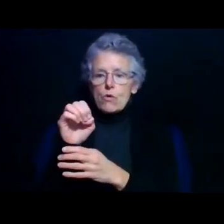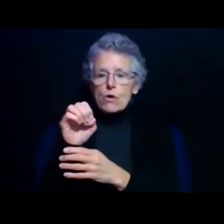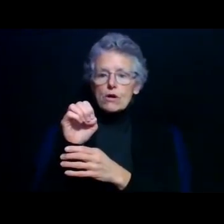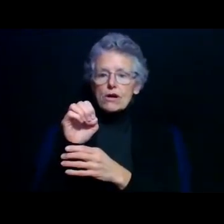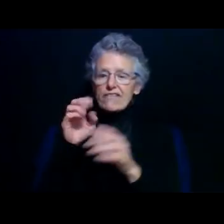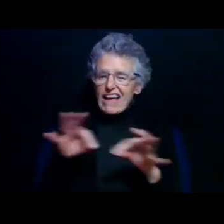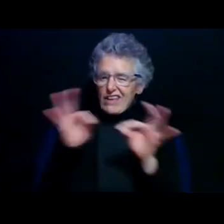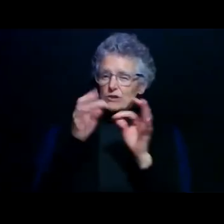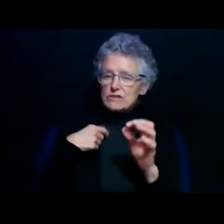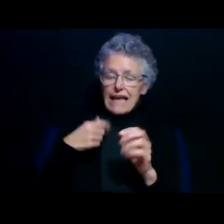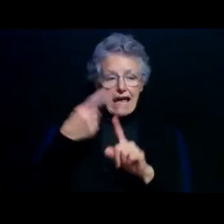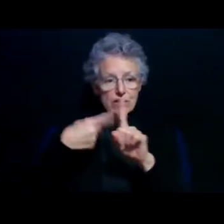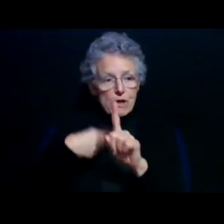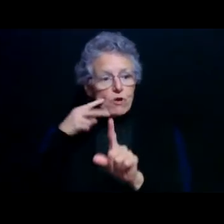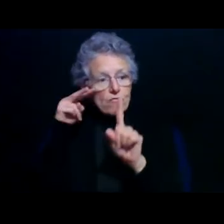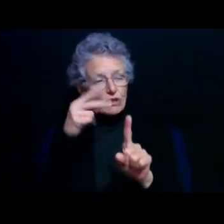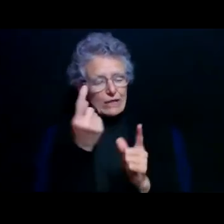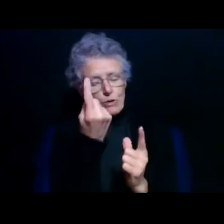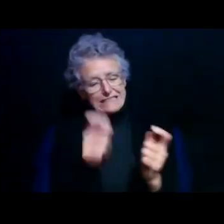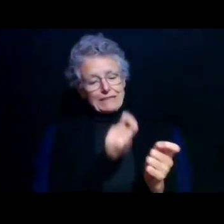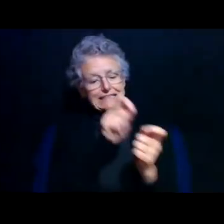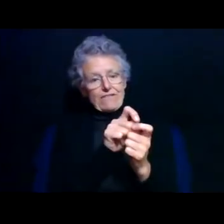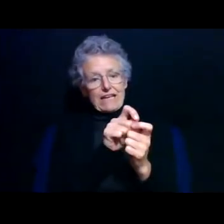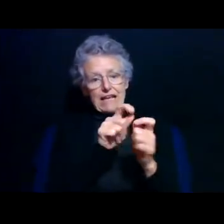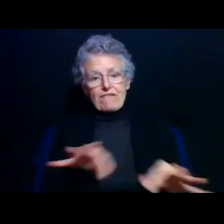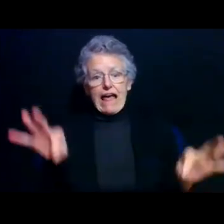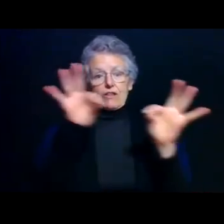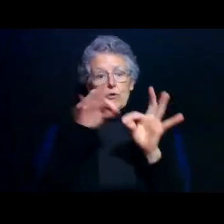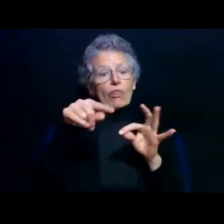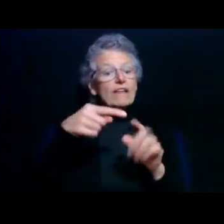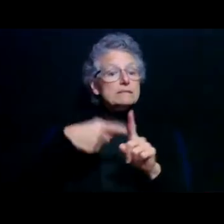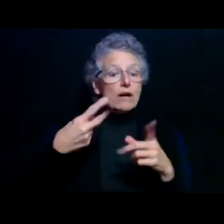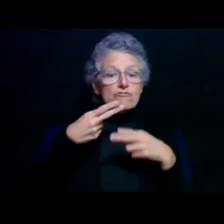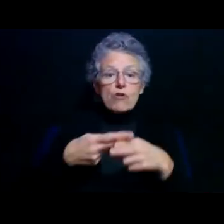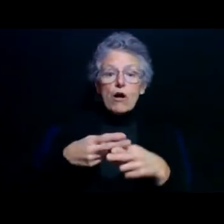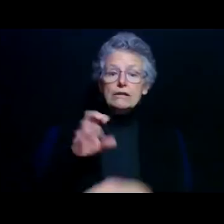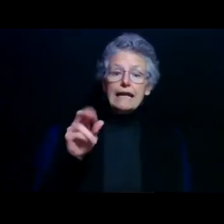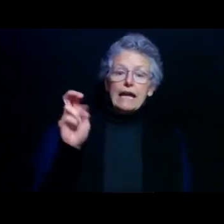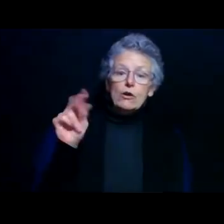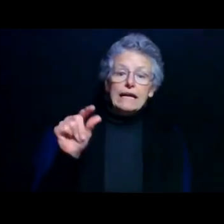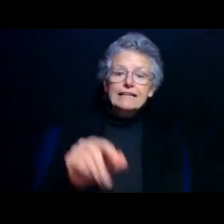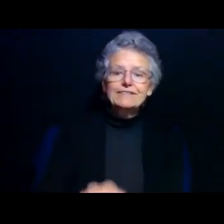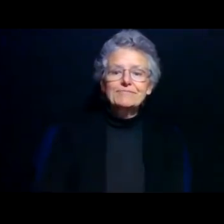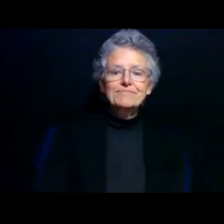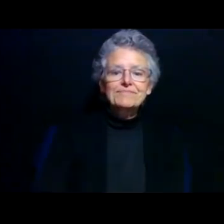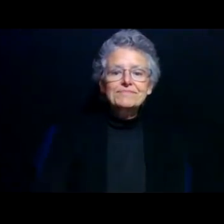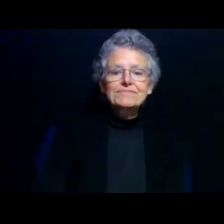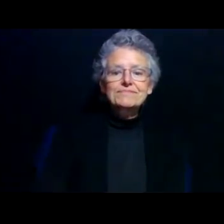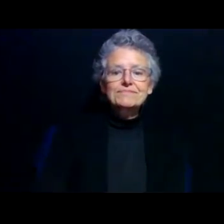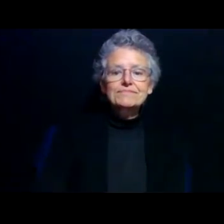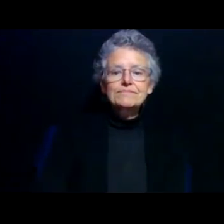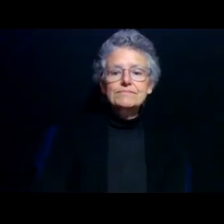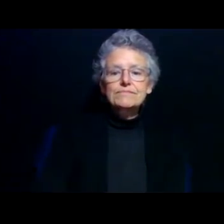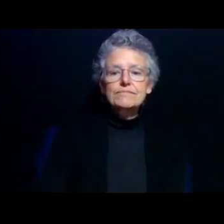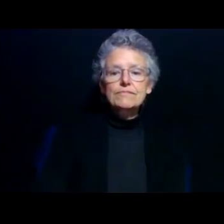be focusing on one value in particular, and this month it's caring. We'll be asking you to share with us and your teams how